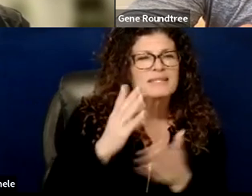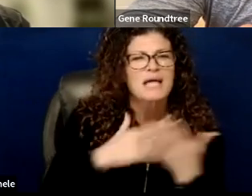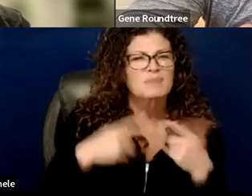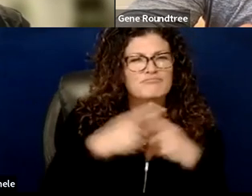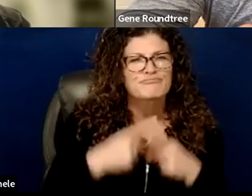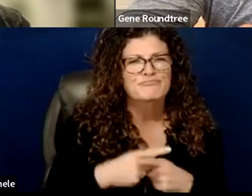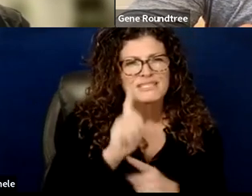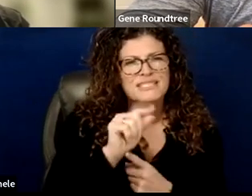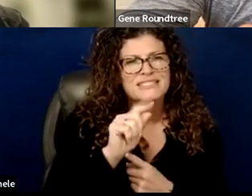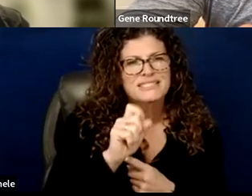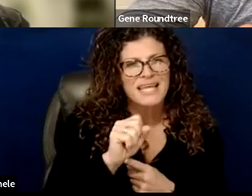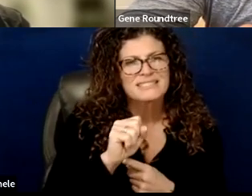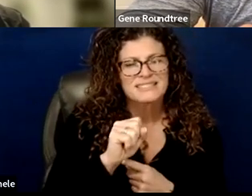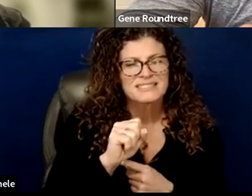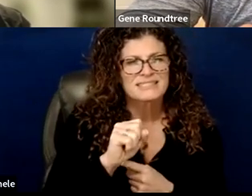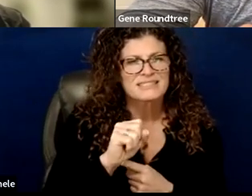conflicting dates were posted publicly,